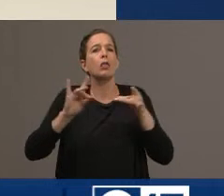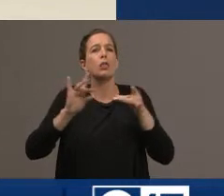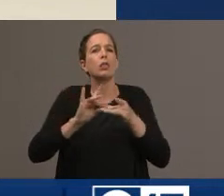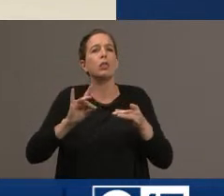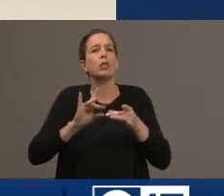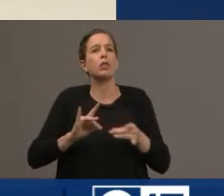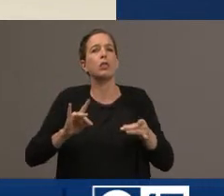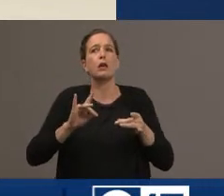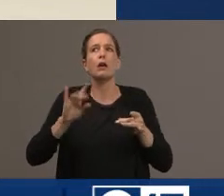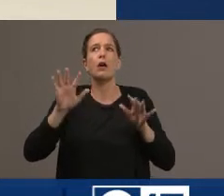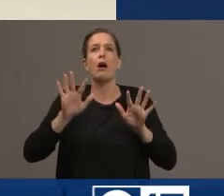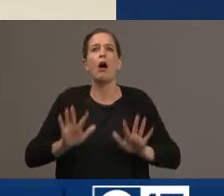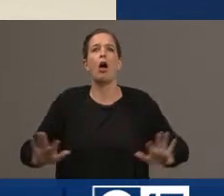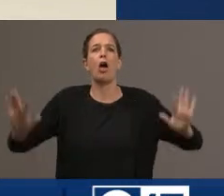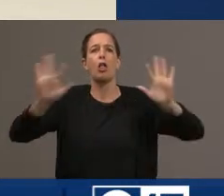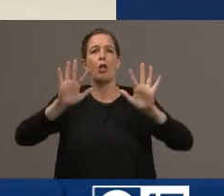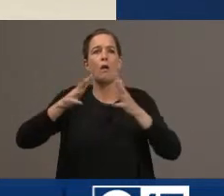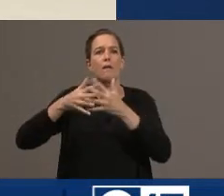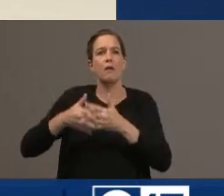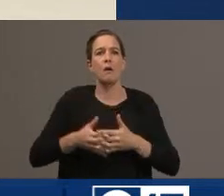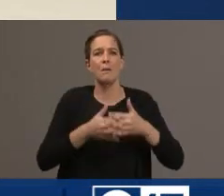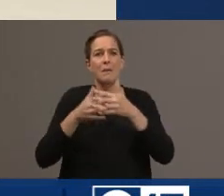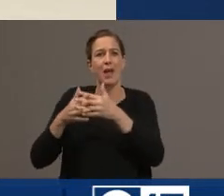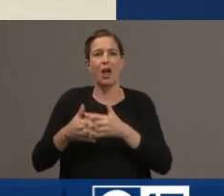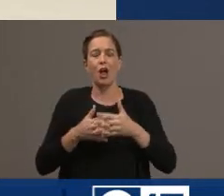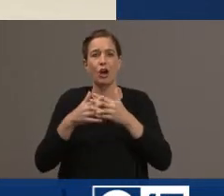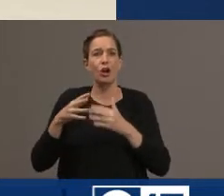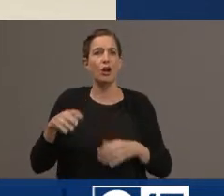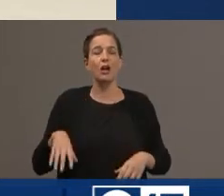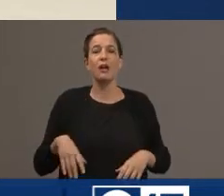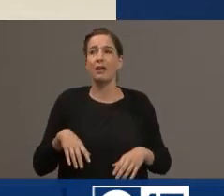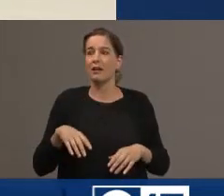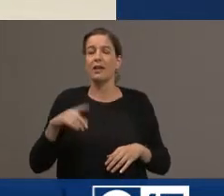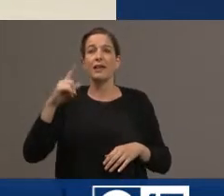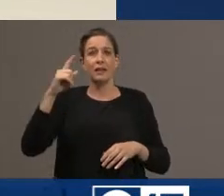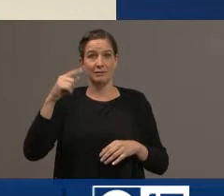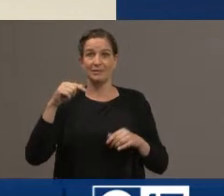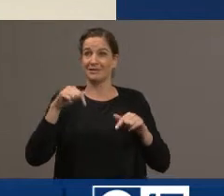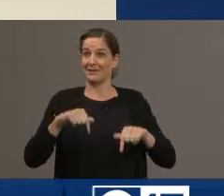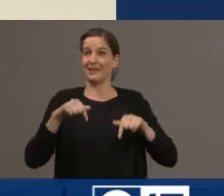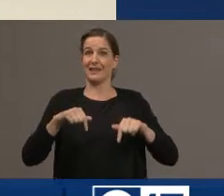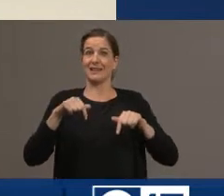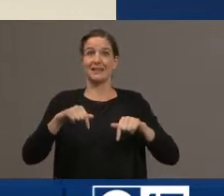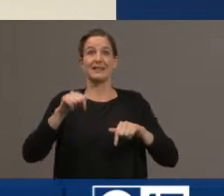first wave, and this will not be our last wave.